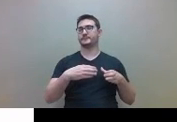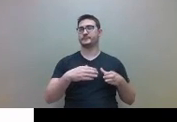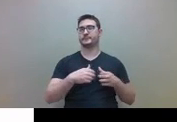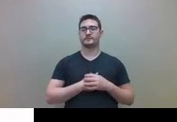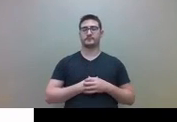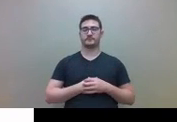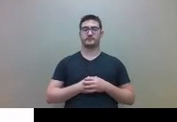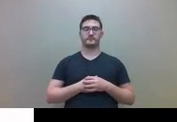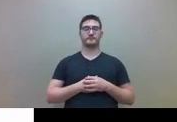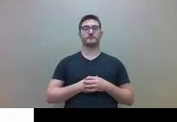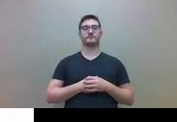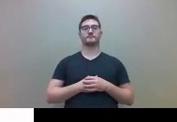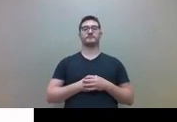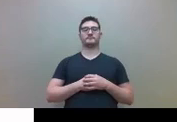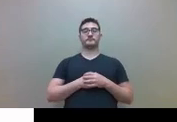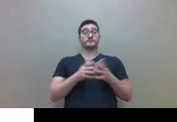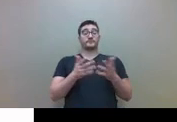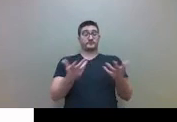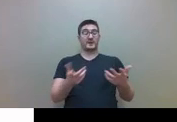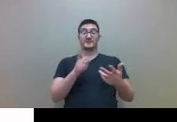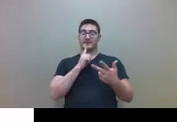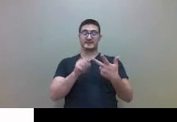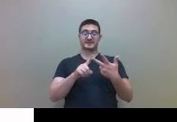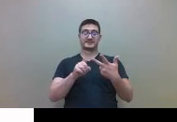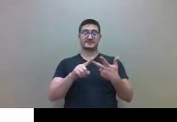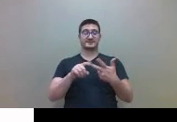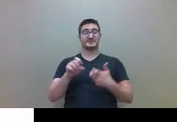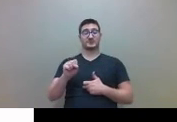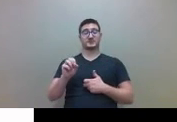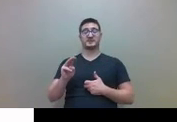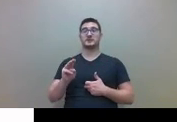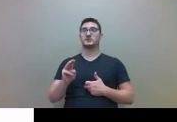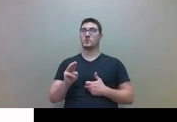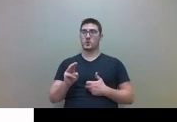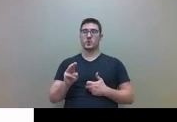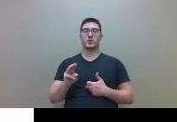know, limiting social media. Social media is great, but it's also